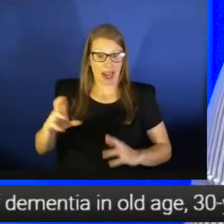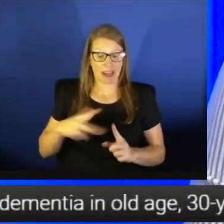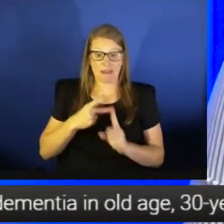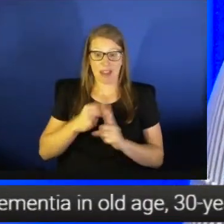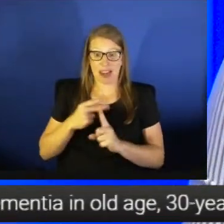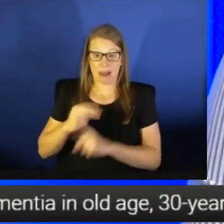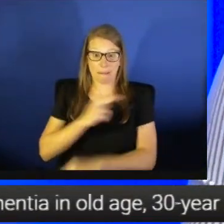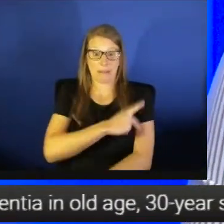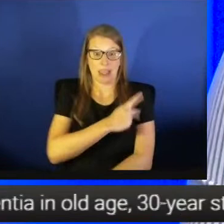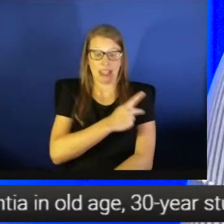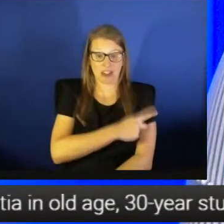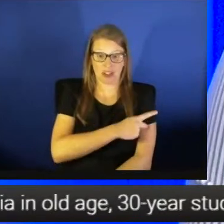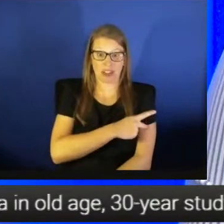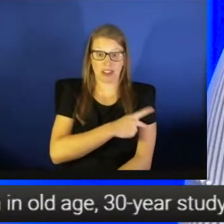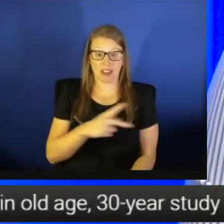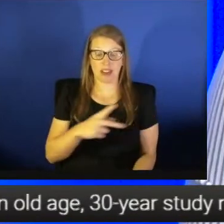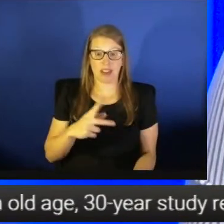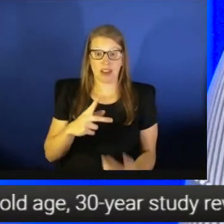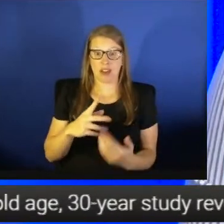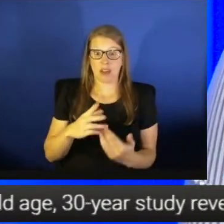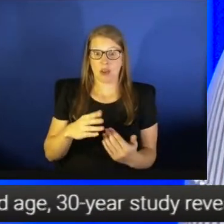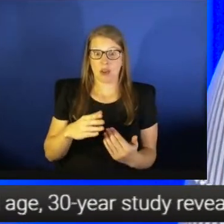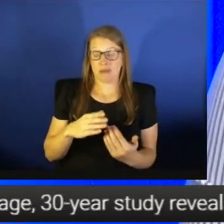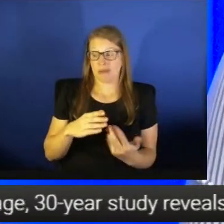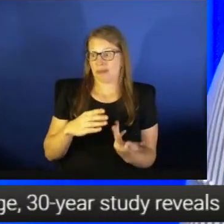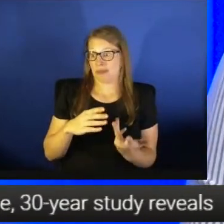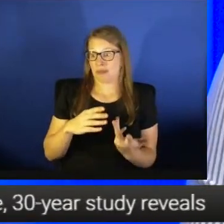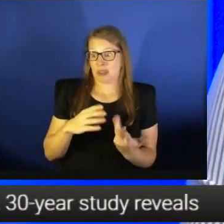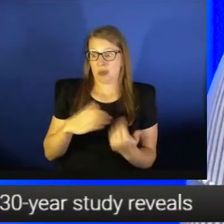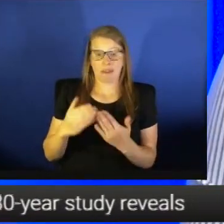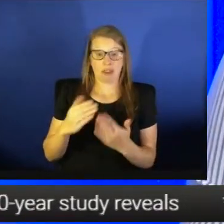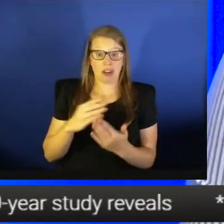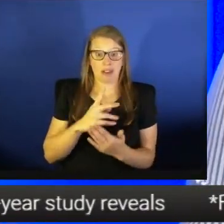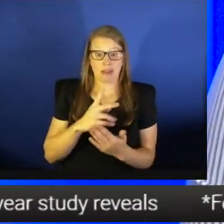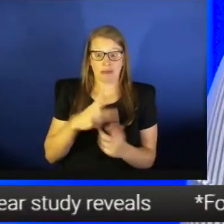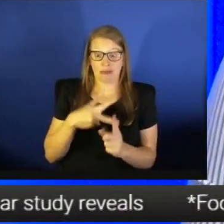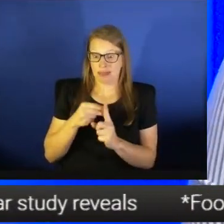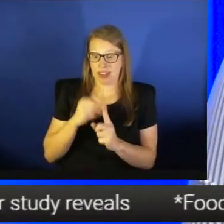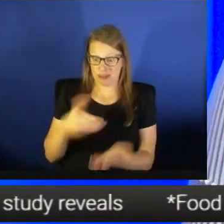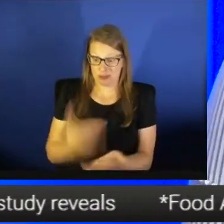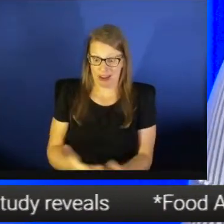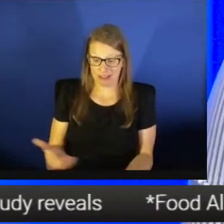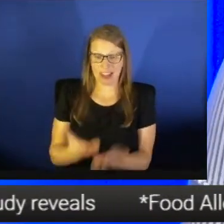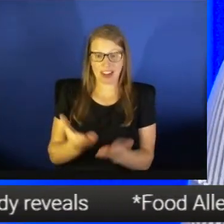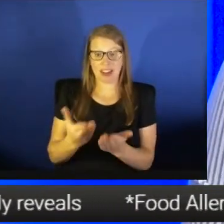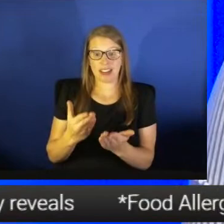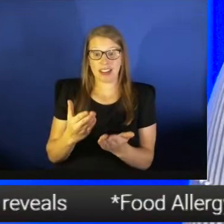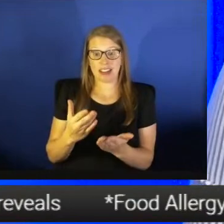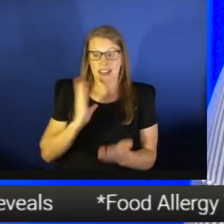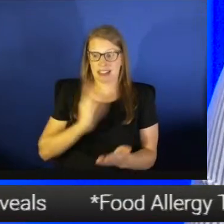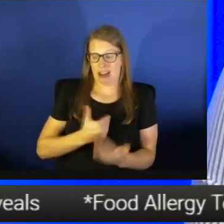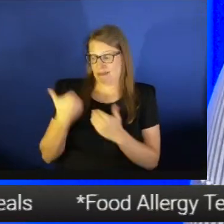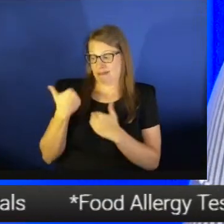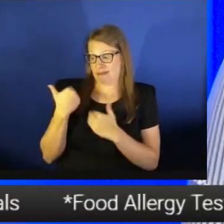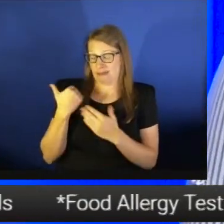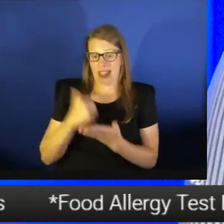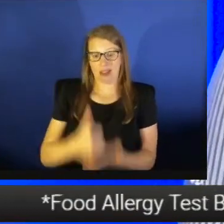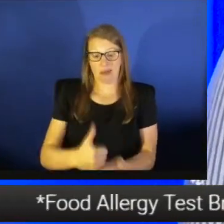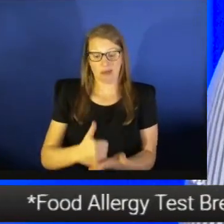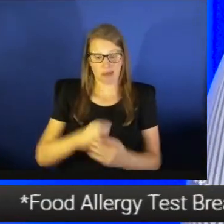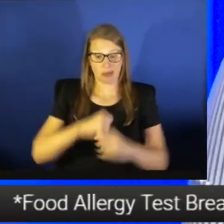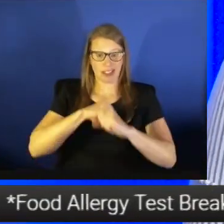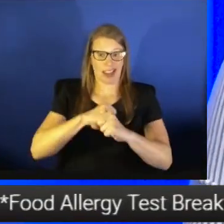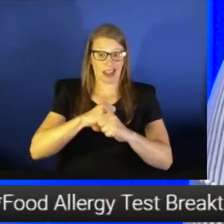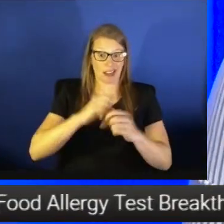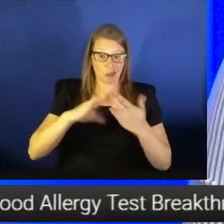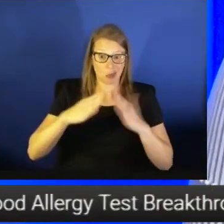those vaccines arrive. And, it's our job to help take care of patients and families and protect our community.